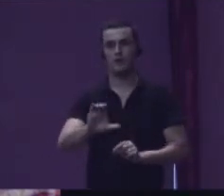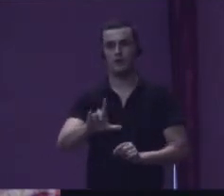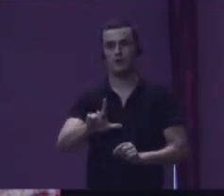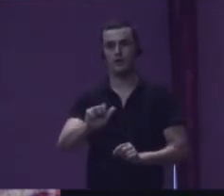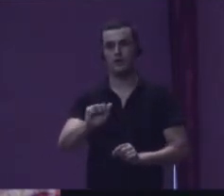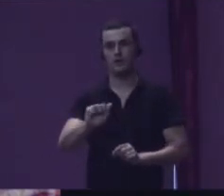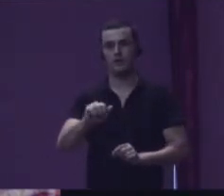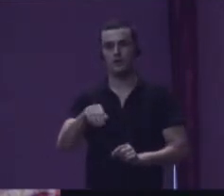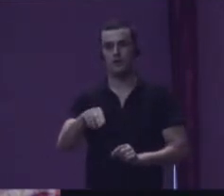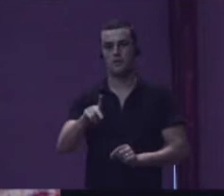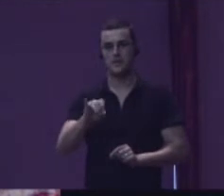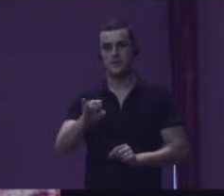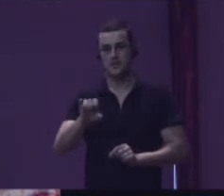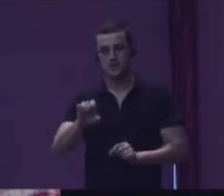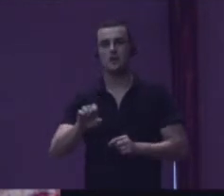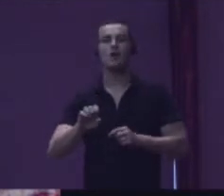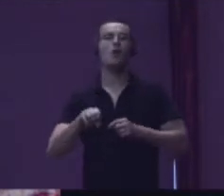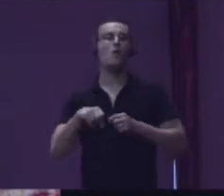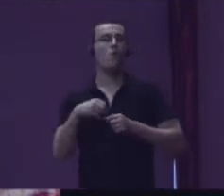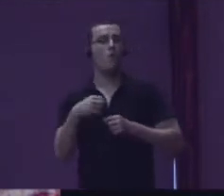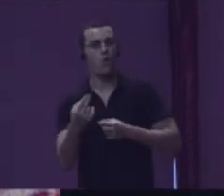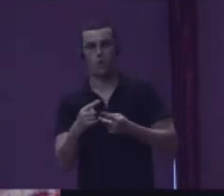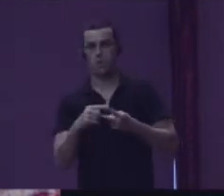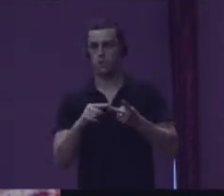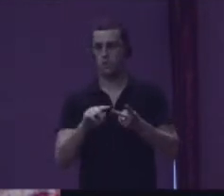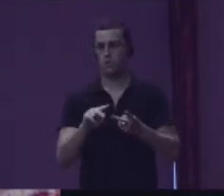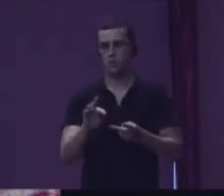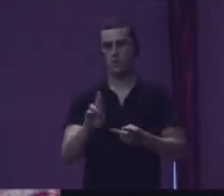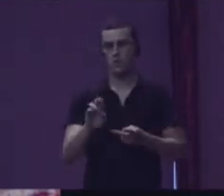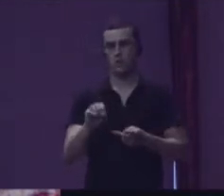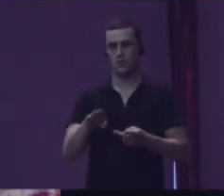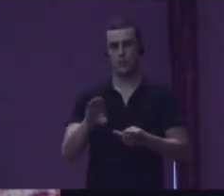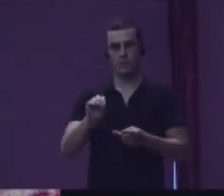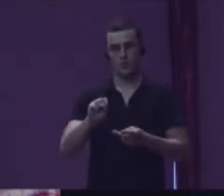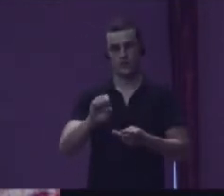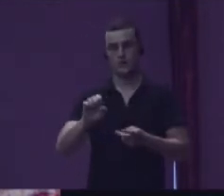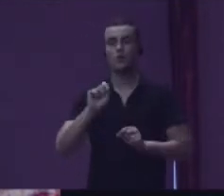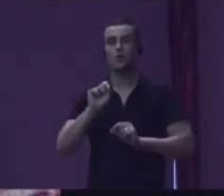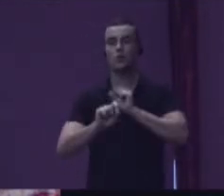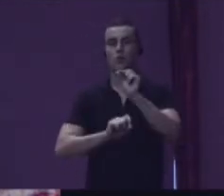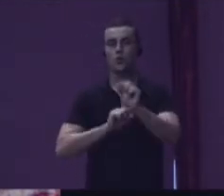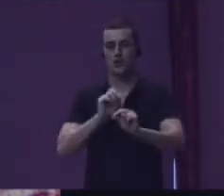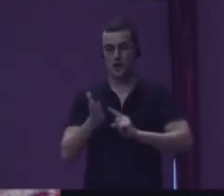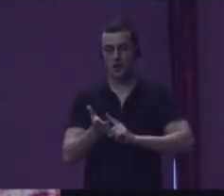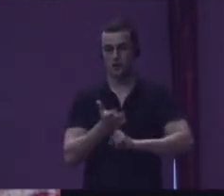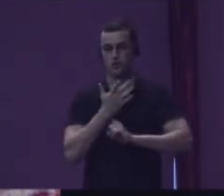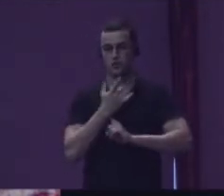circulation. So she's going down toward the uterus area.